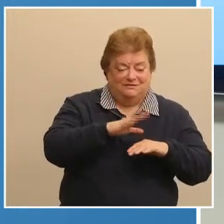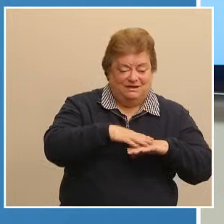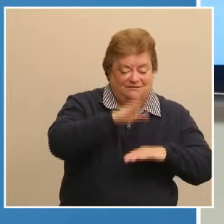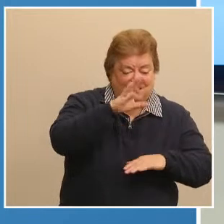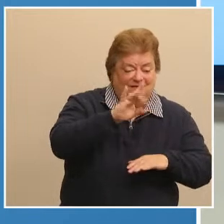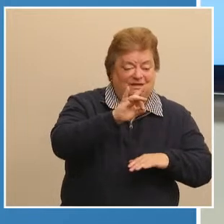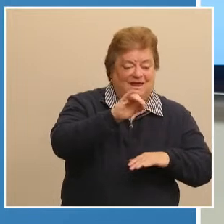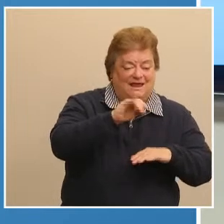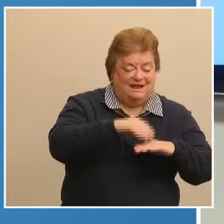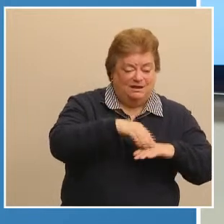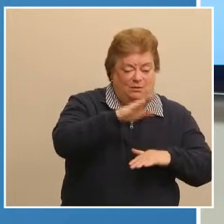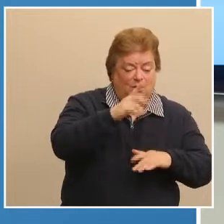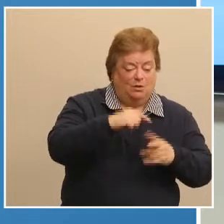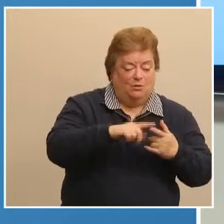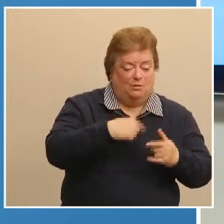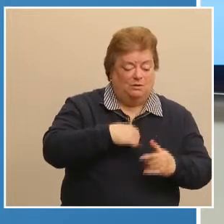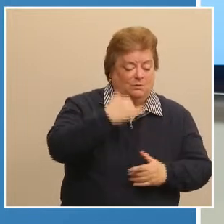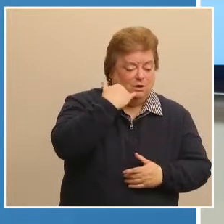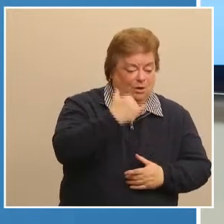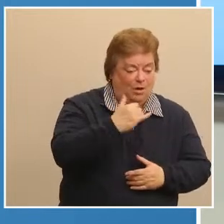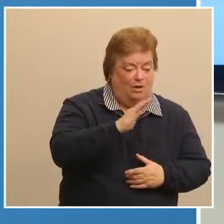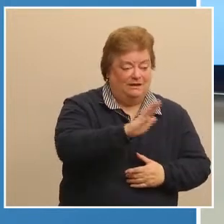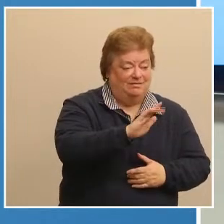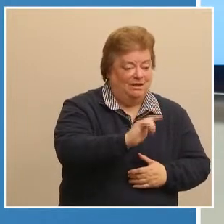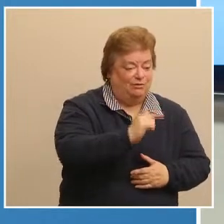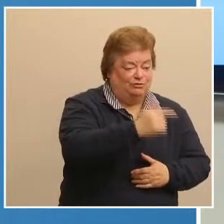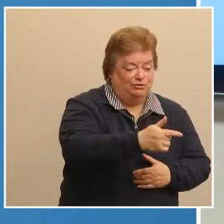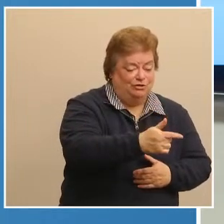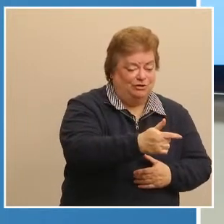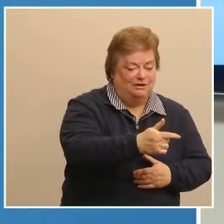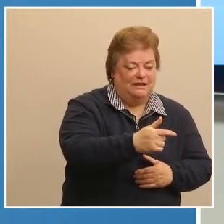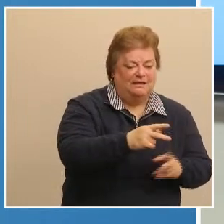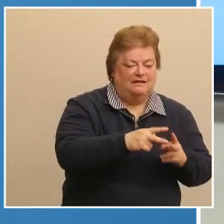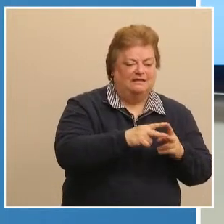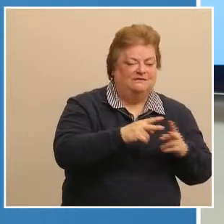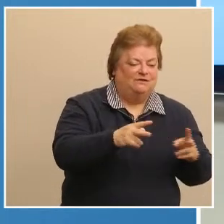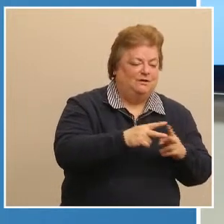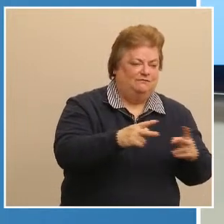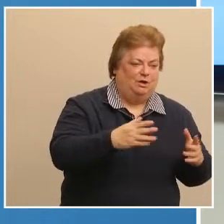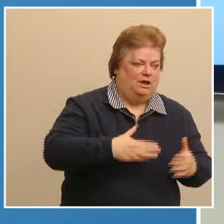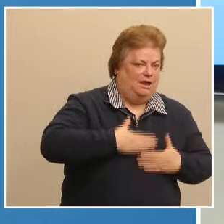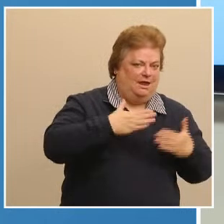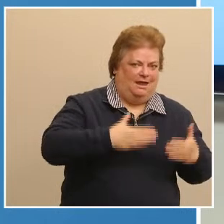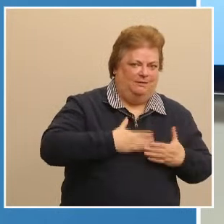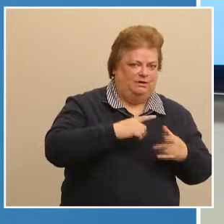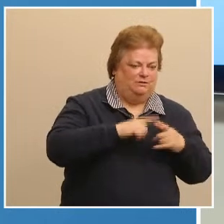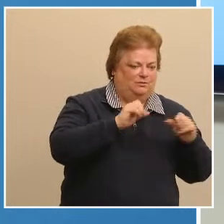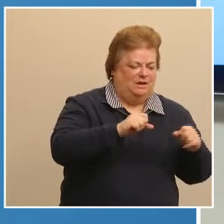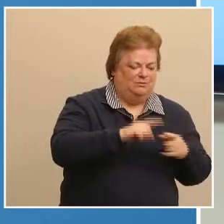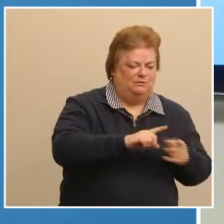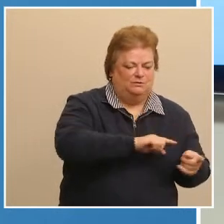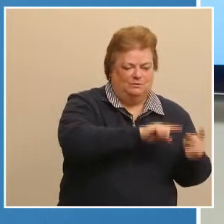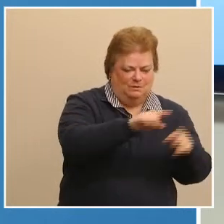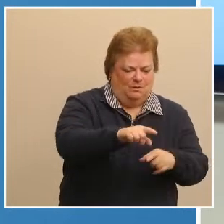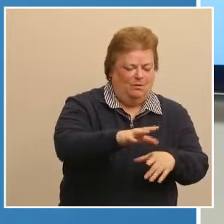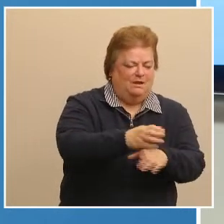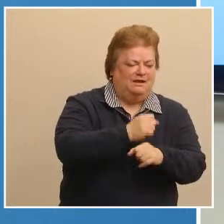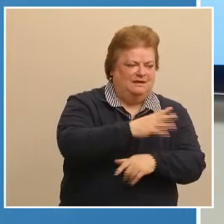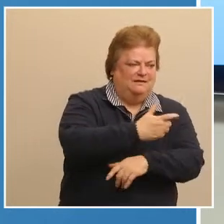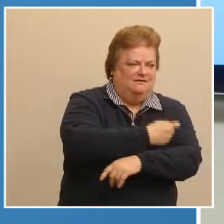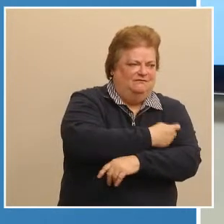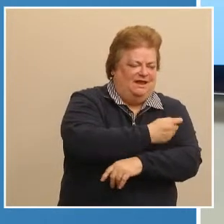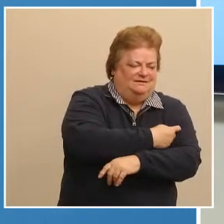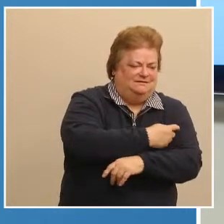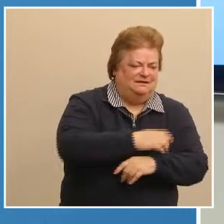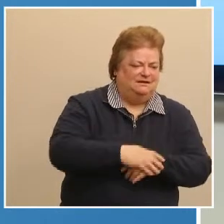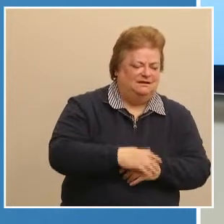and older, when we call and it's their turn, they're very, very happy to be able to come in and get their vaccine.